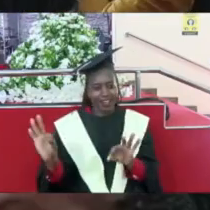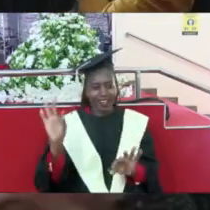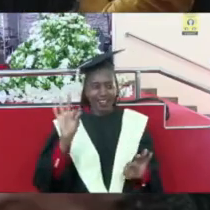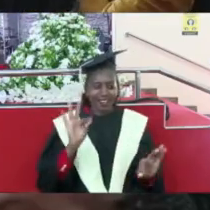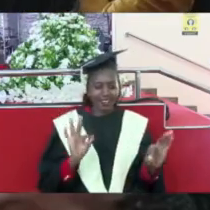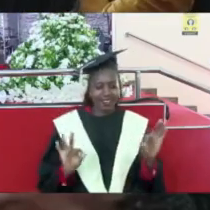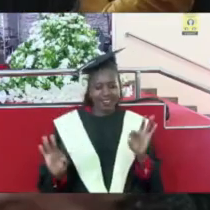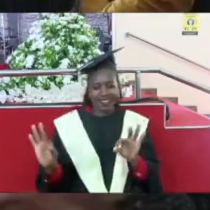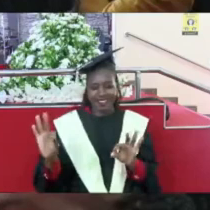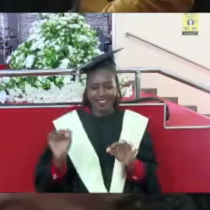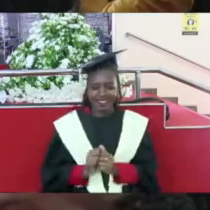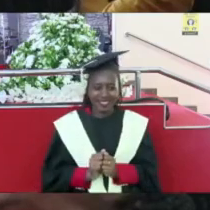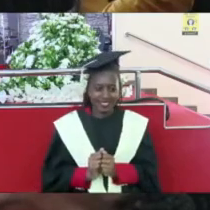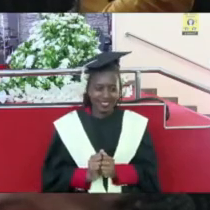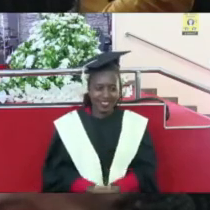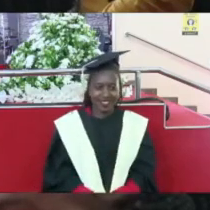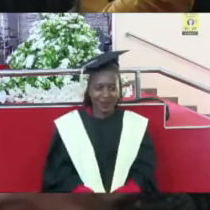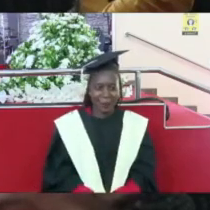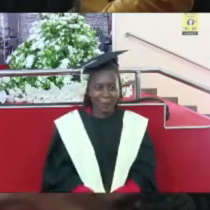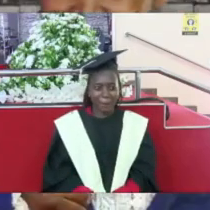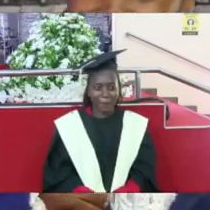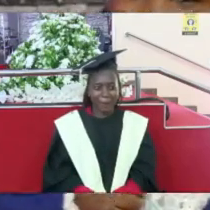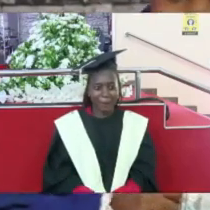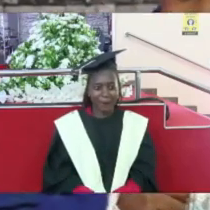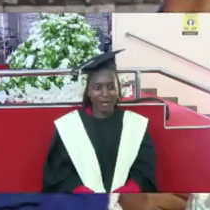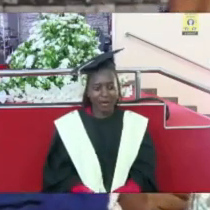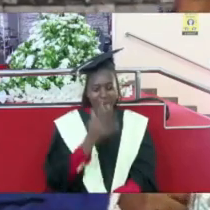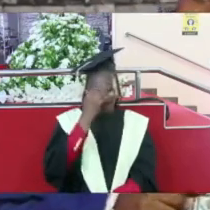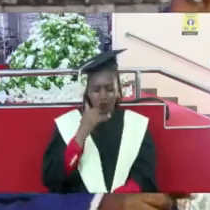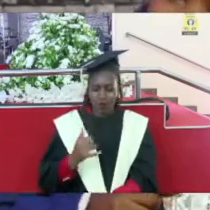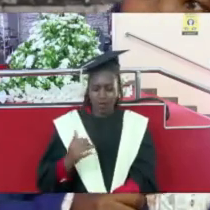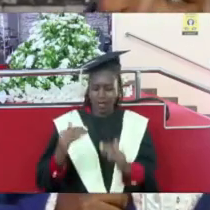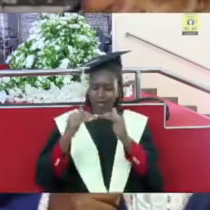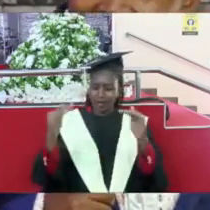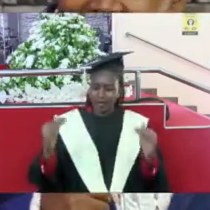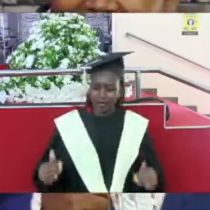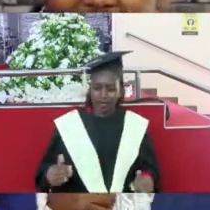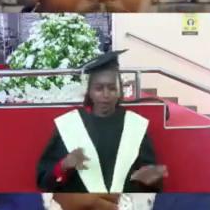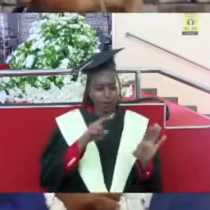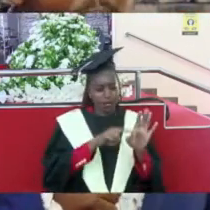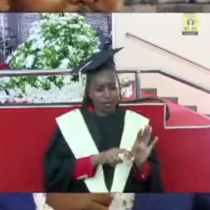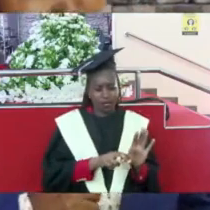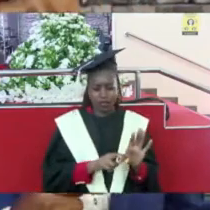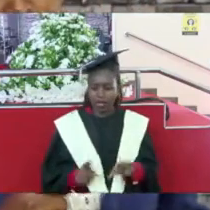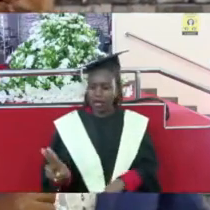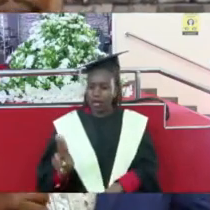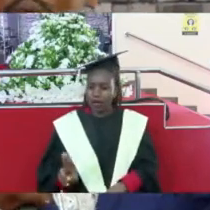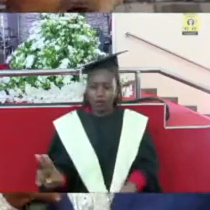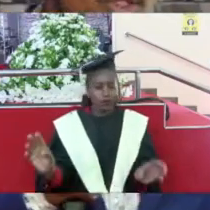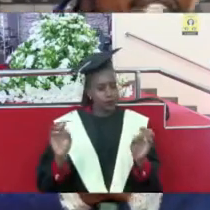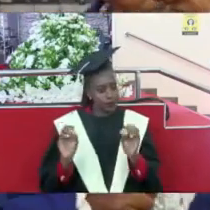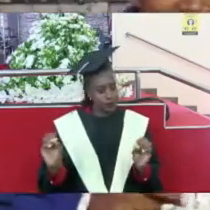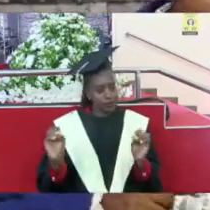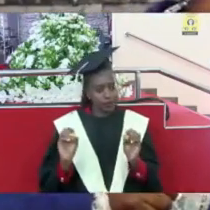You get in by style. Hiyo meza na viti zake haitumiki. The table and